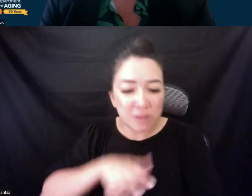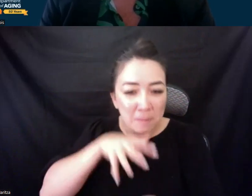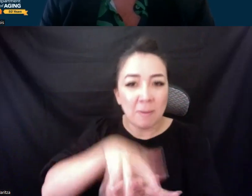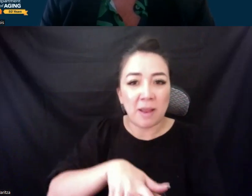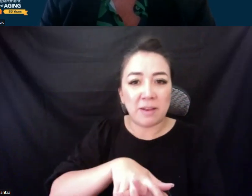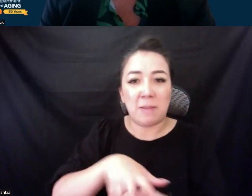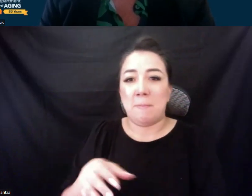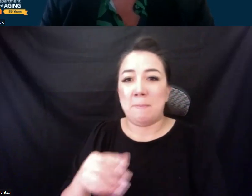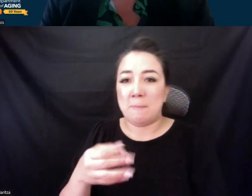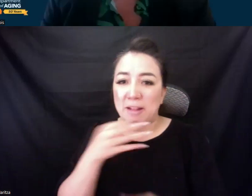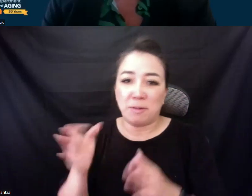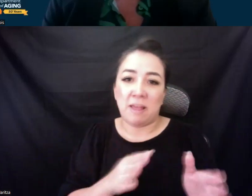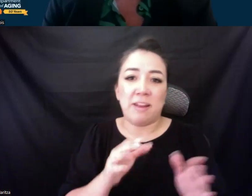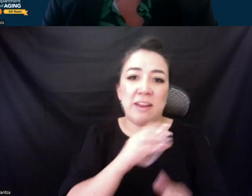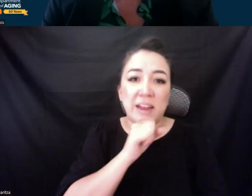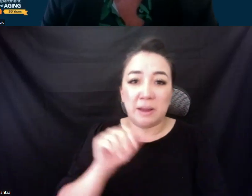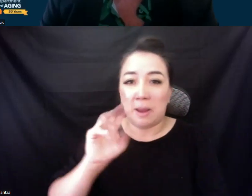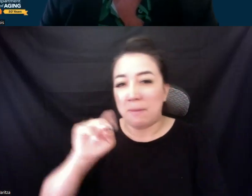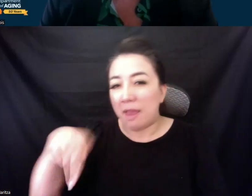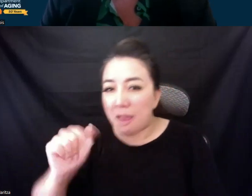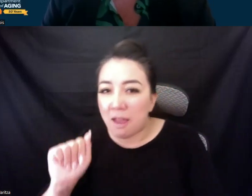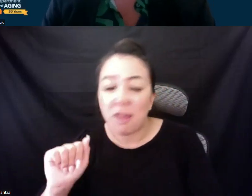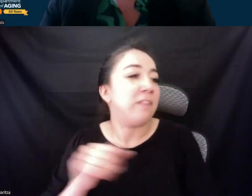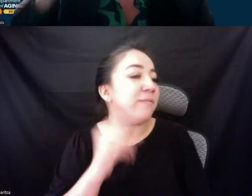Can you speak to that? Yes, you heard